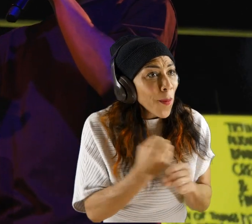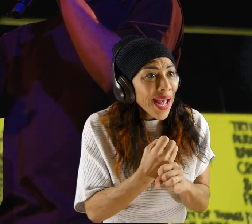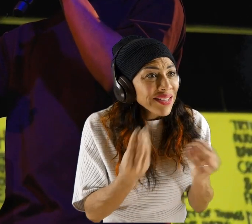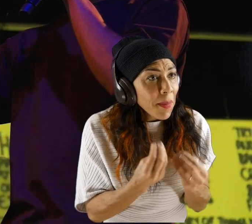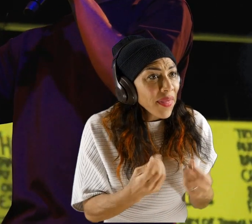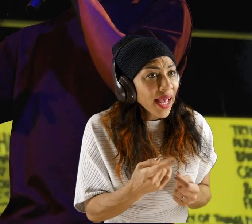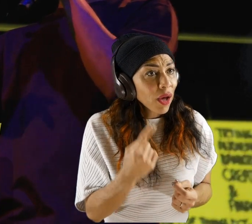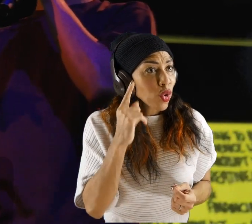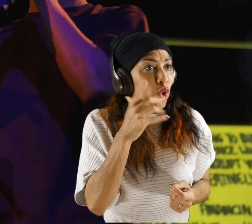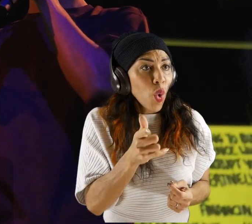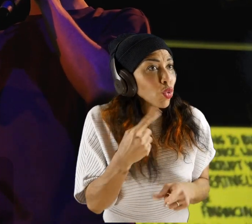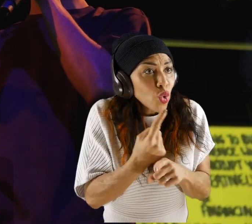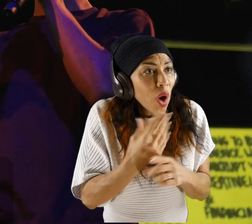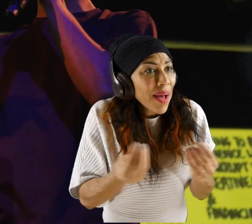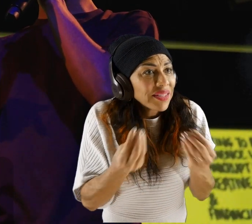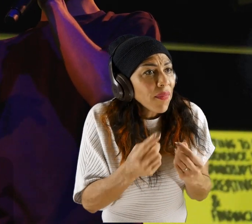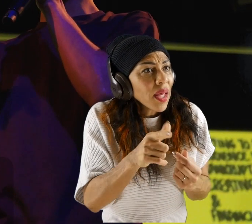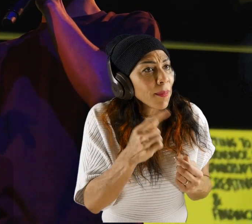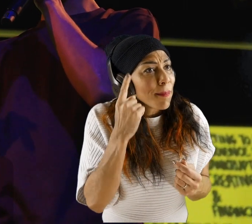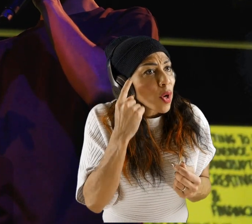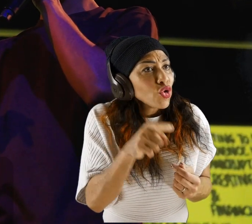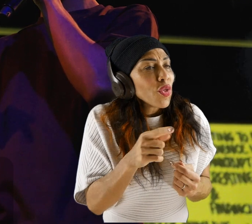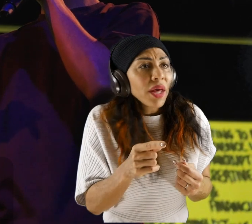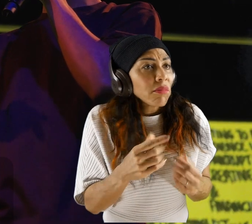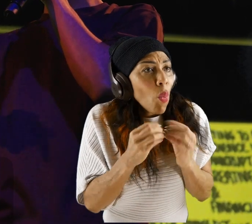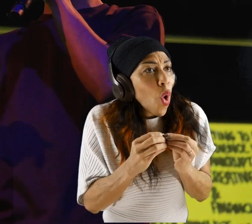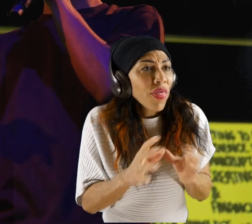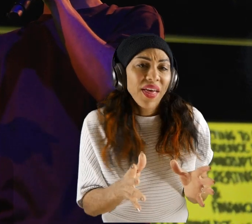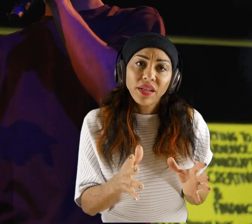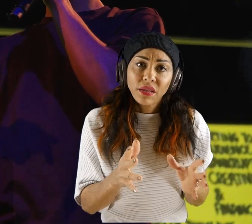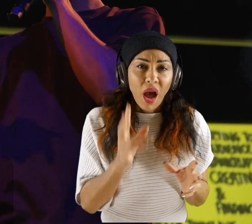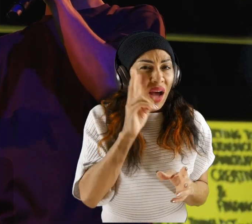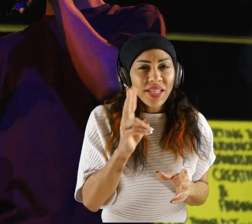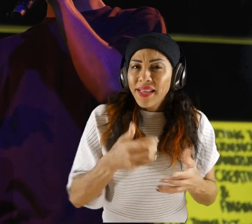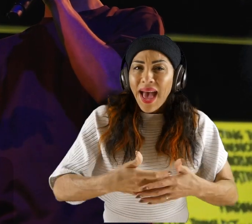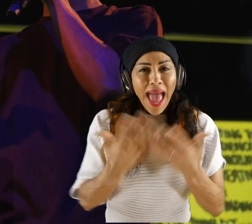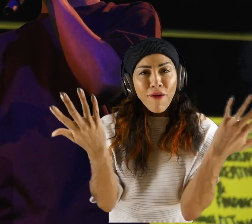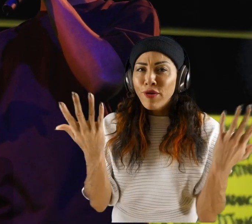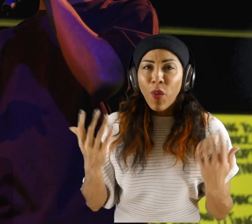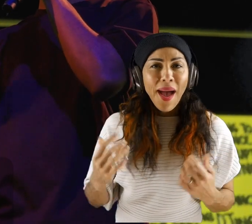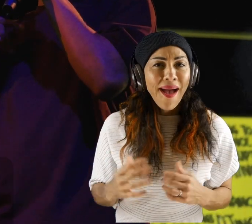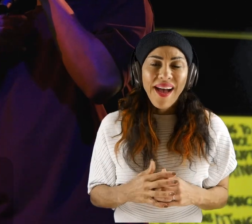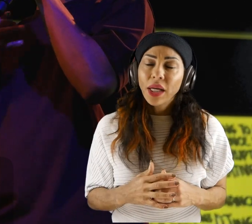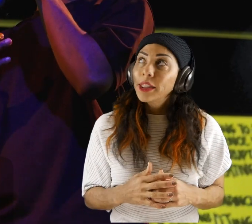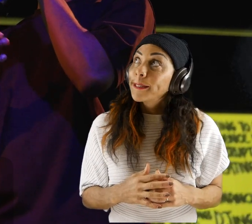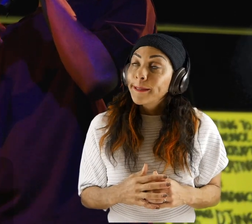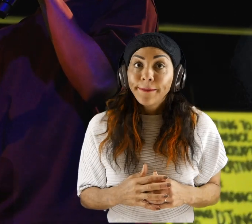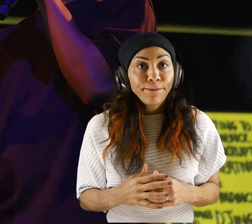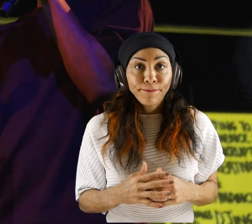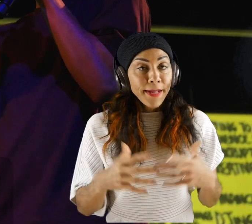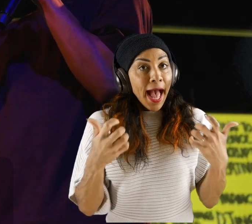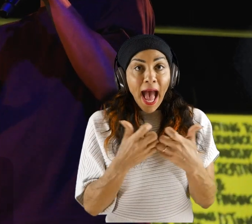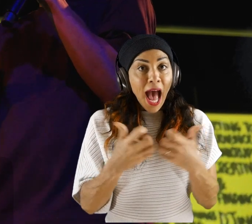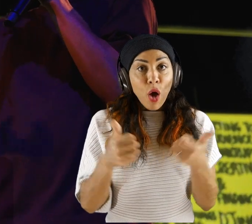worth speaking about. That I see the effects of everywhere I go. And that, I don't know how to solve that.